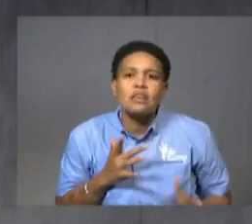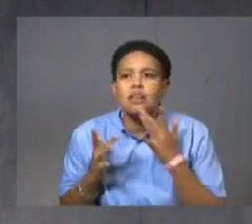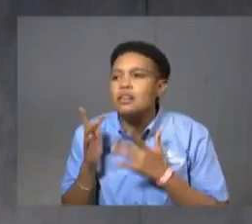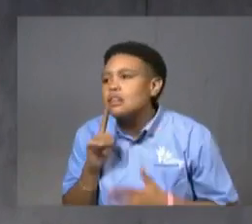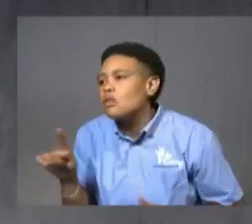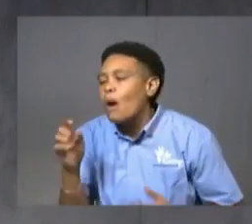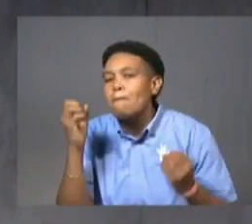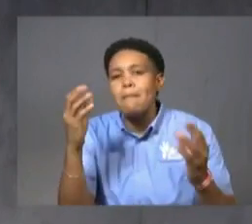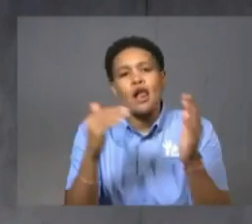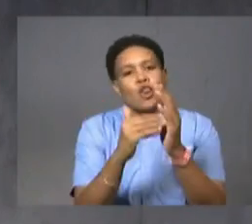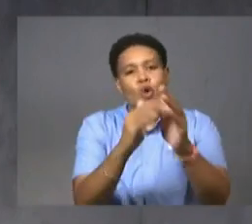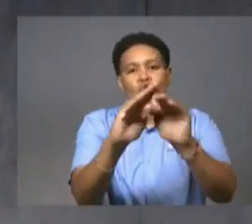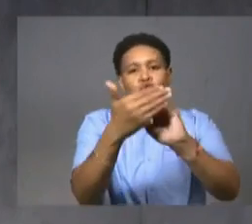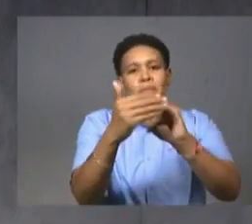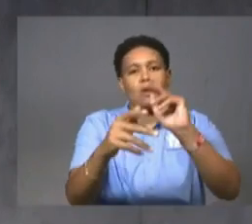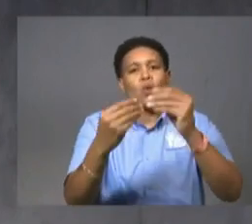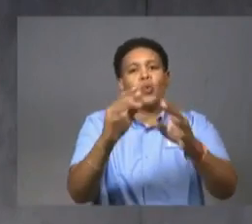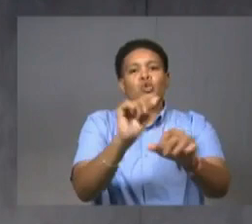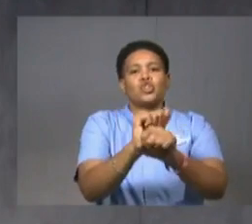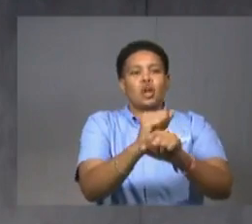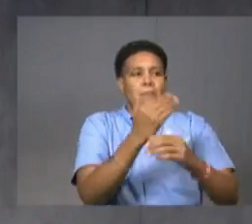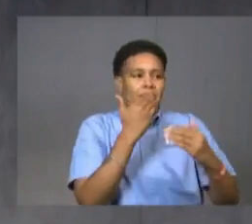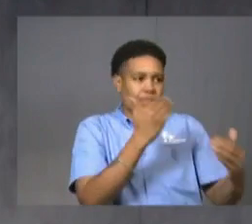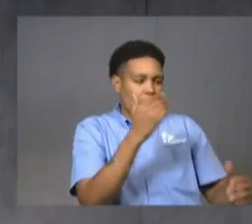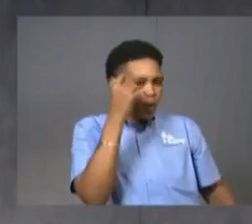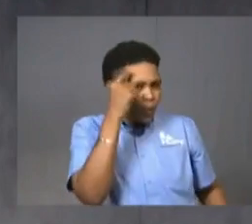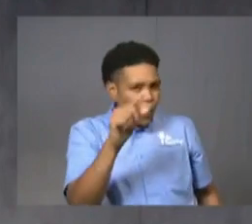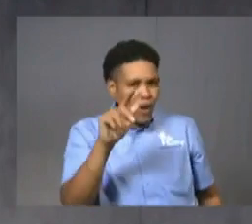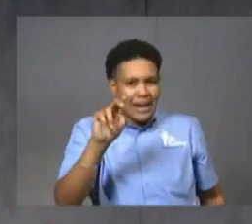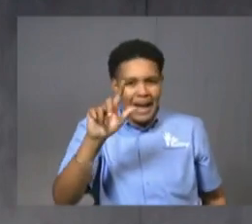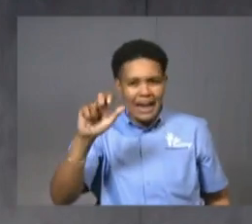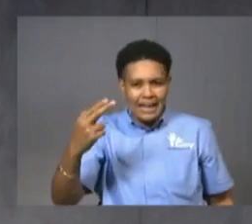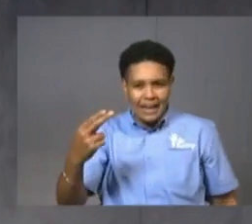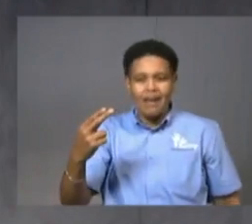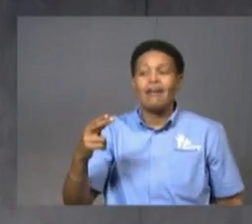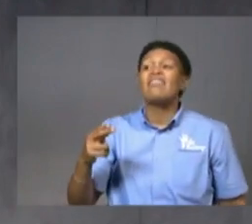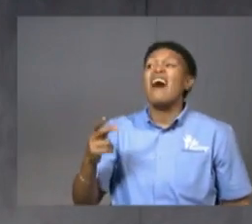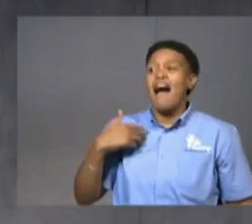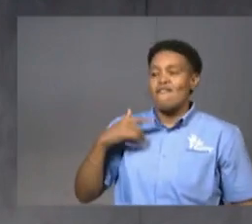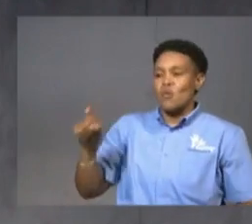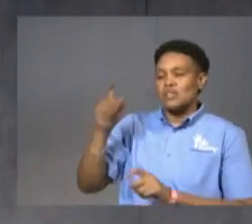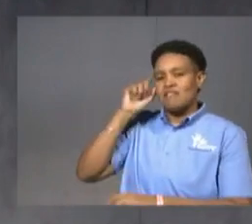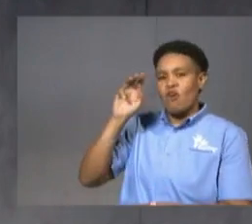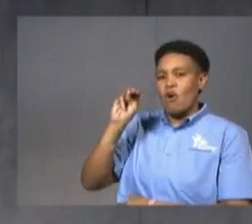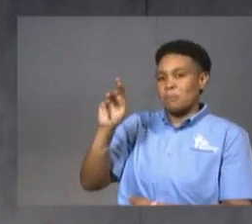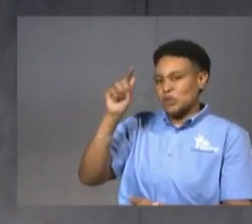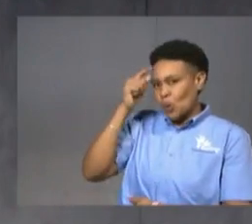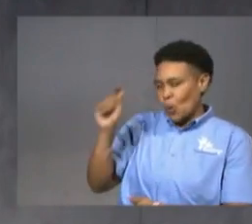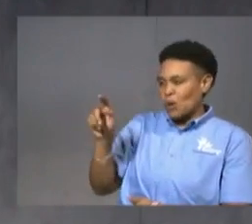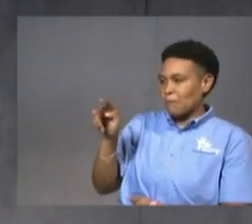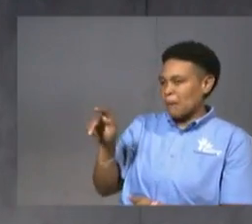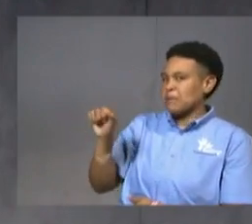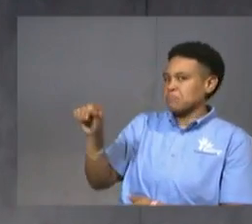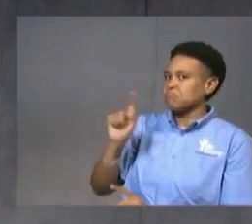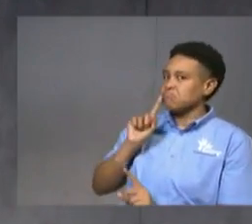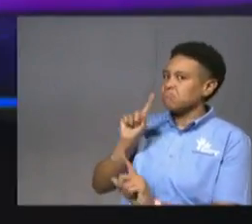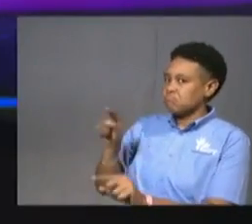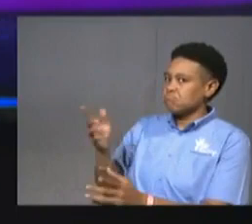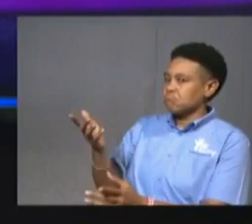Thank you very much, Mr. Golding. Now, Kalila Reynolds of Nationwide News Network has a question for you, Mr. Golding of the PNP.